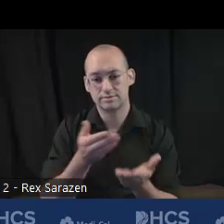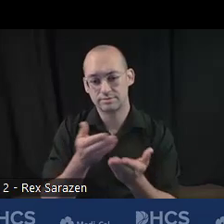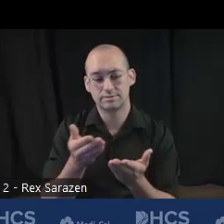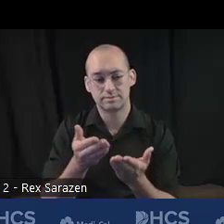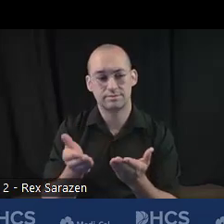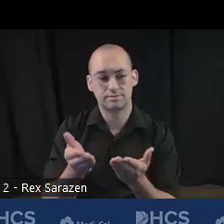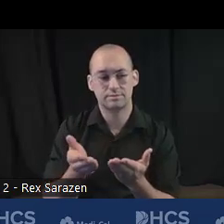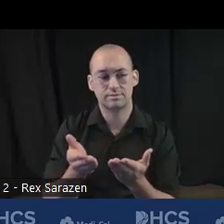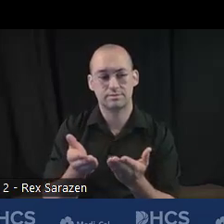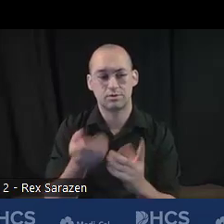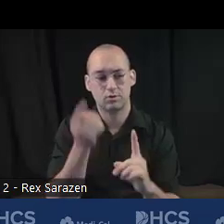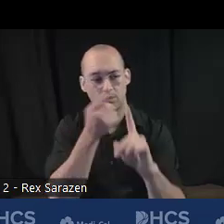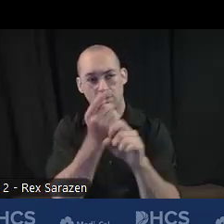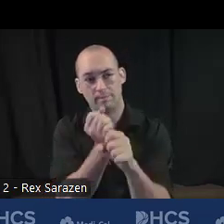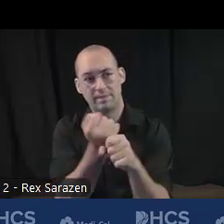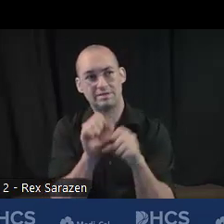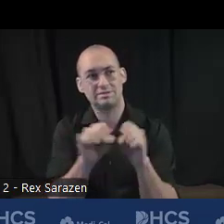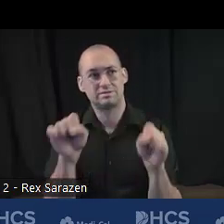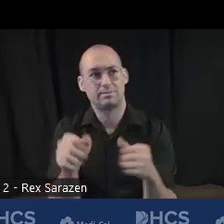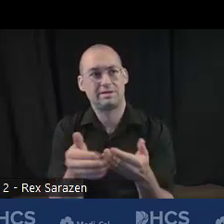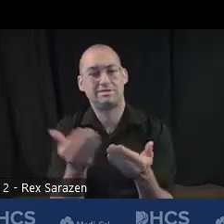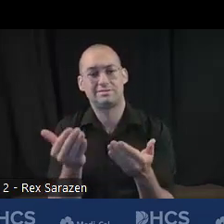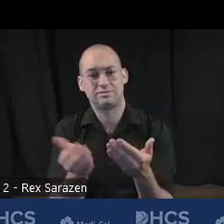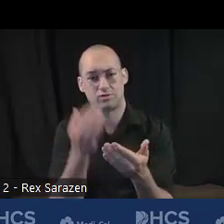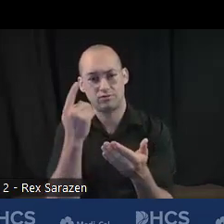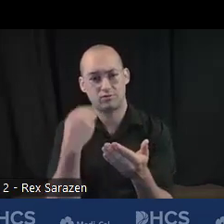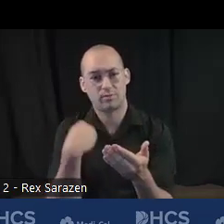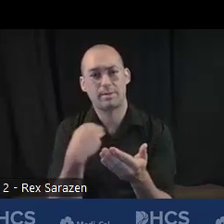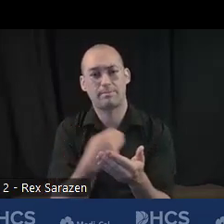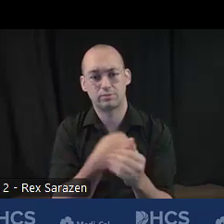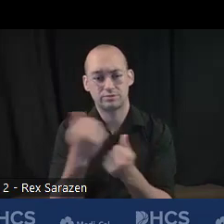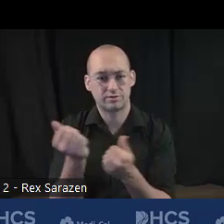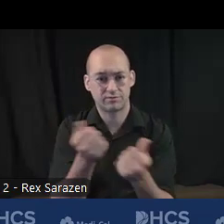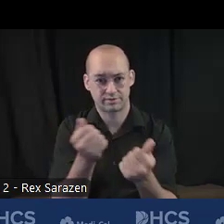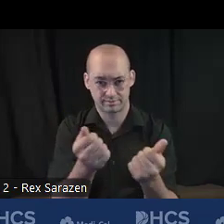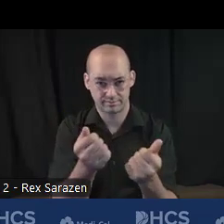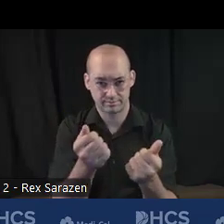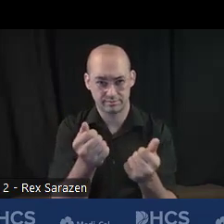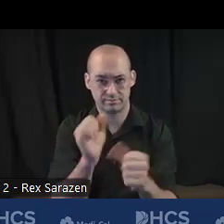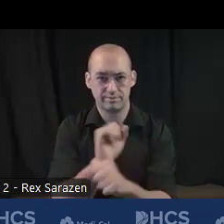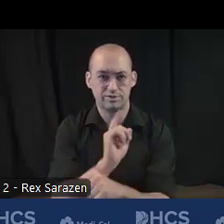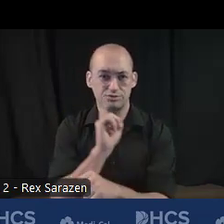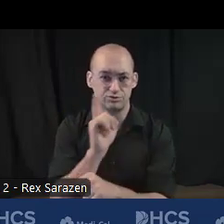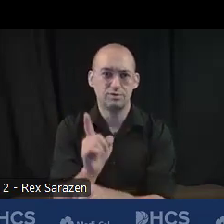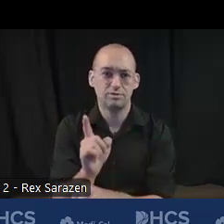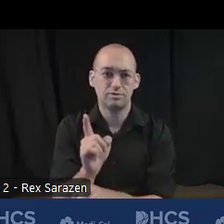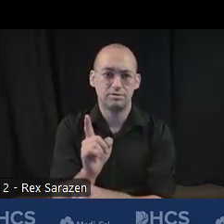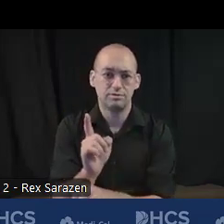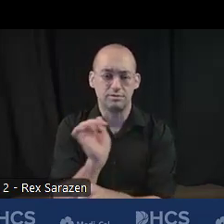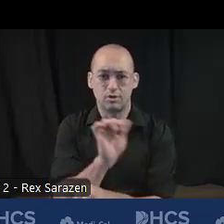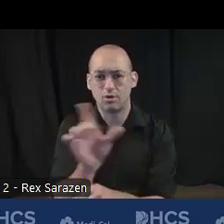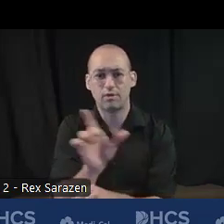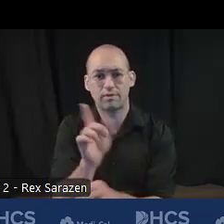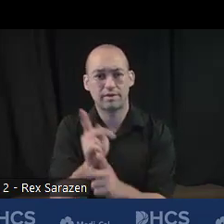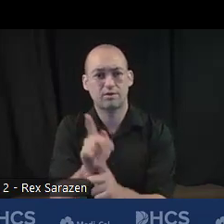with a goal of making the system easier for members to navigate and ensuring that all of their care needs